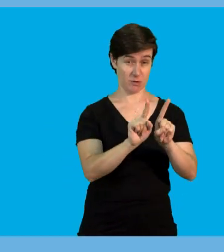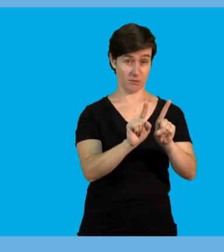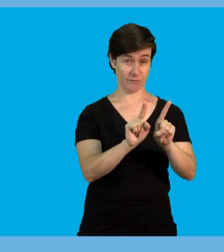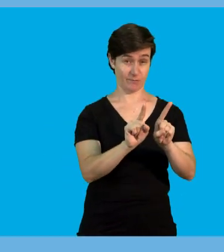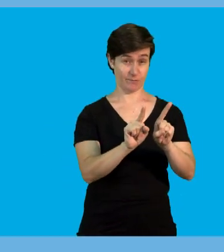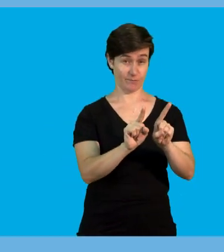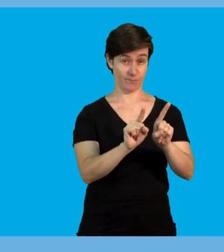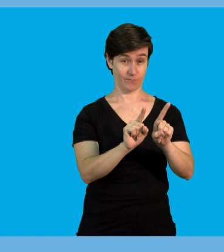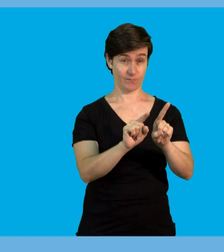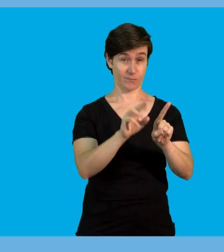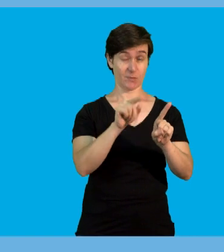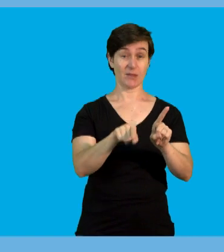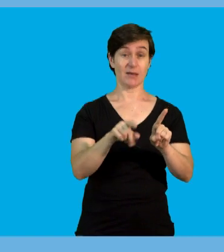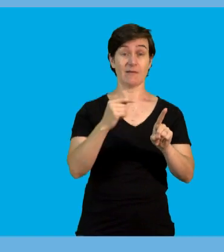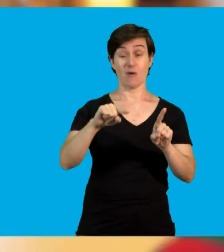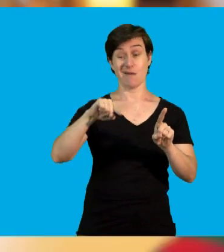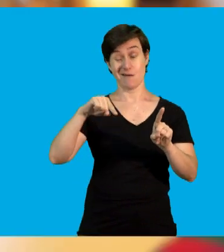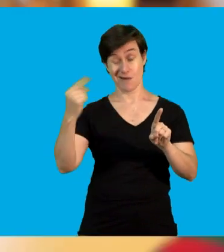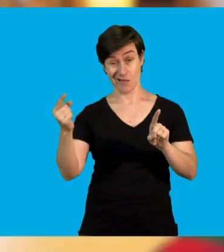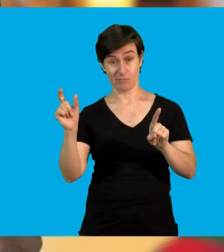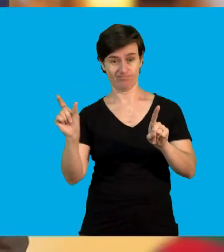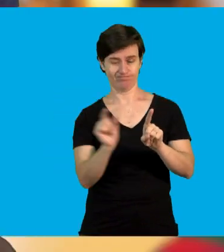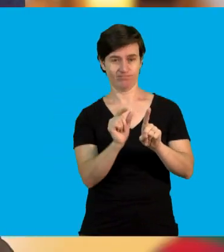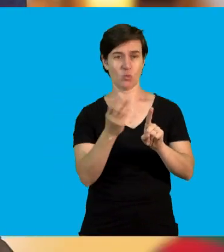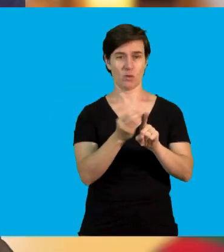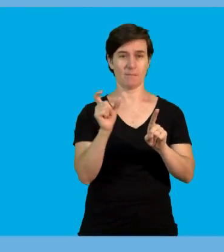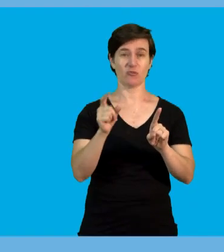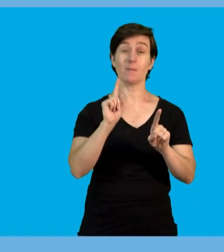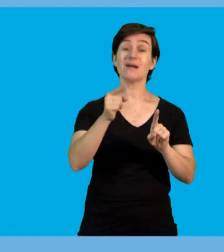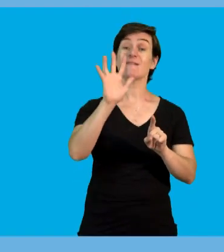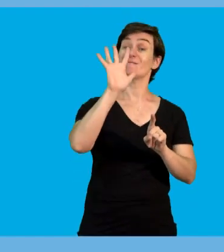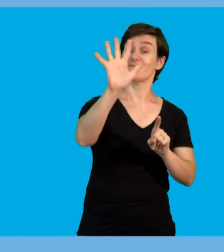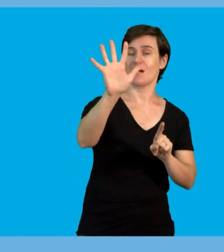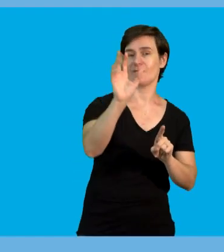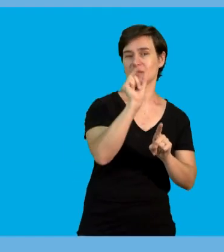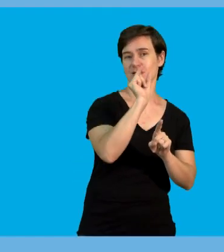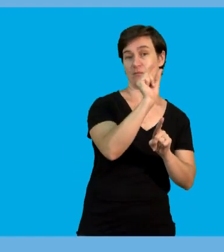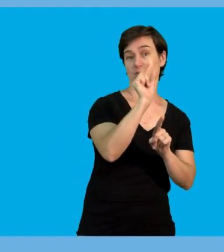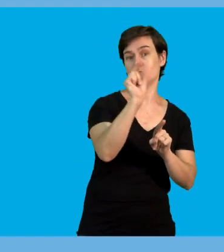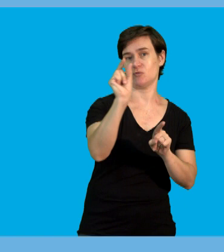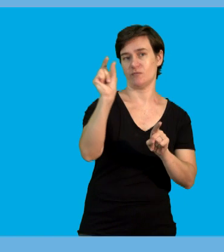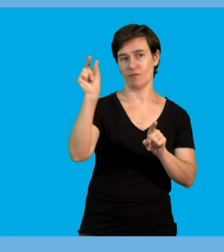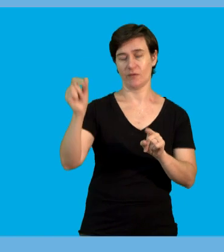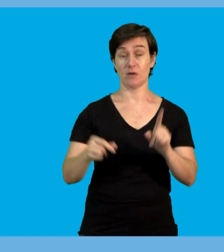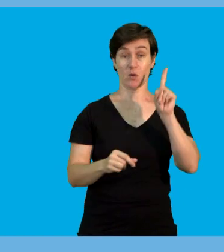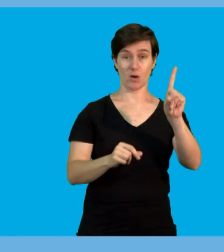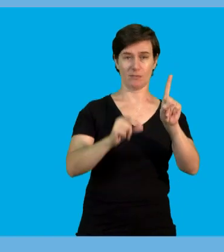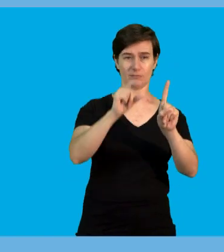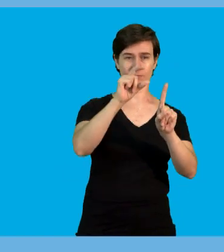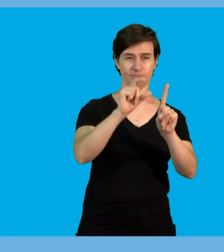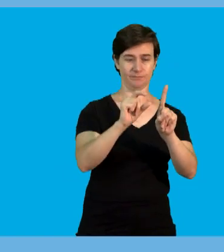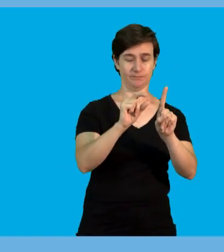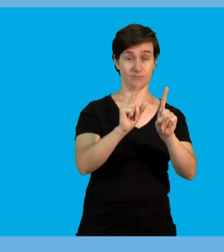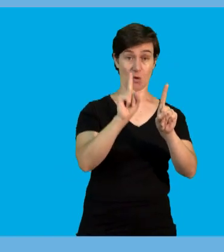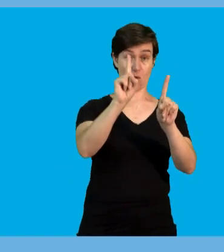then should I have another cell, that's now going to be a battery. So we need to have 5 cells. This is 1, this is